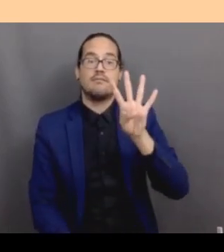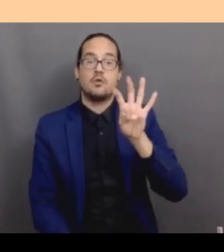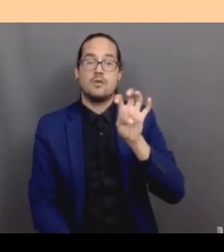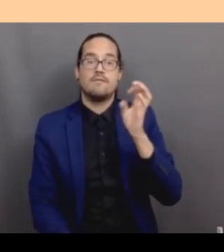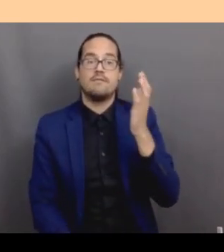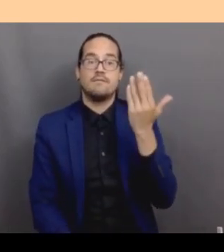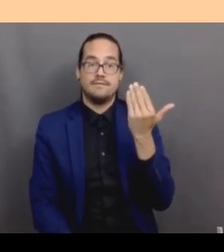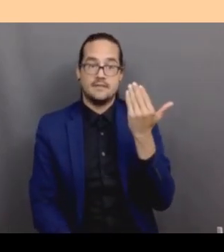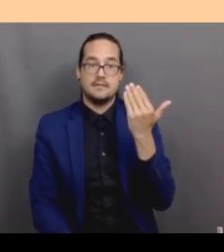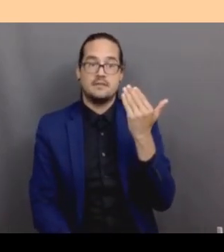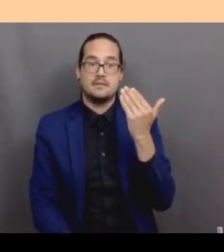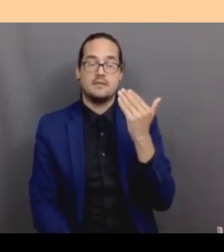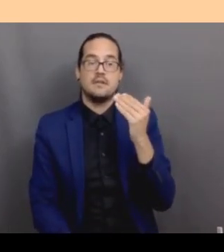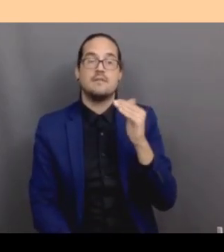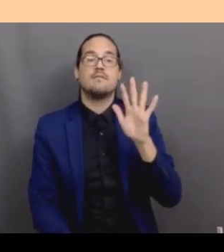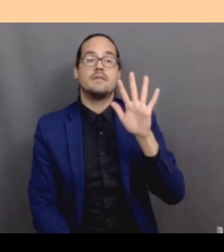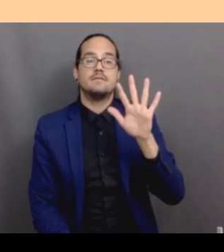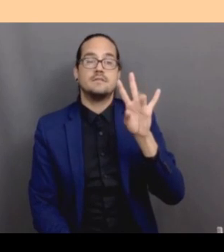415-473-7191,